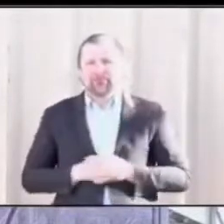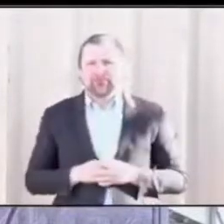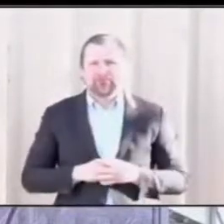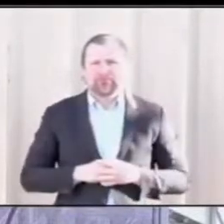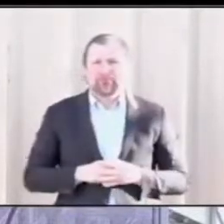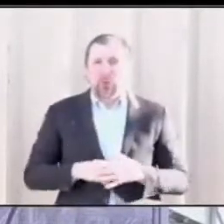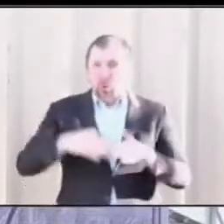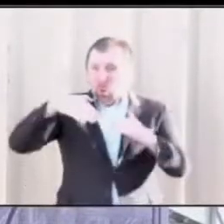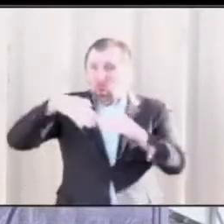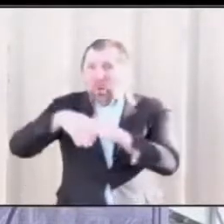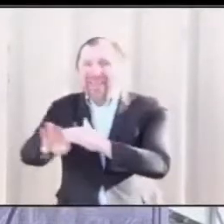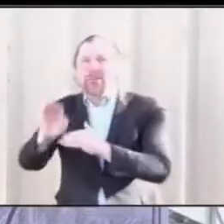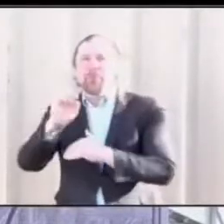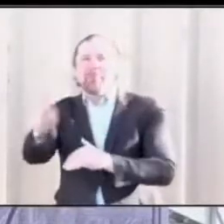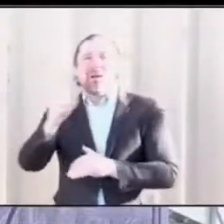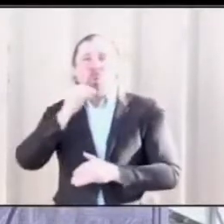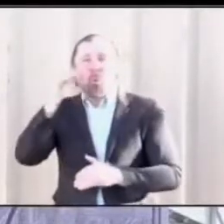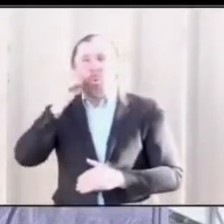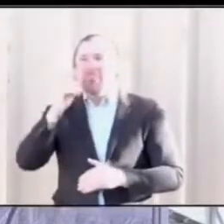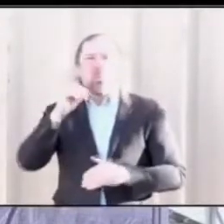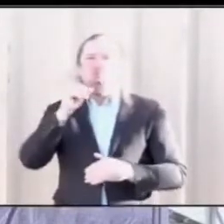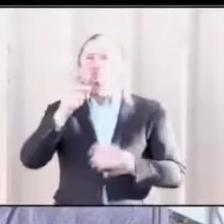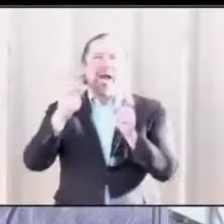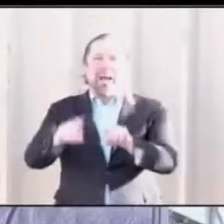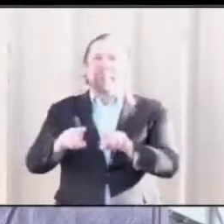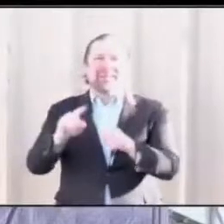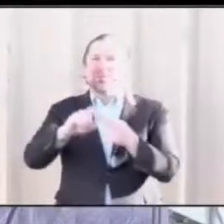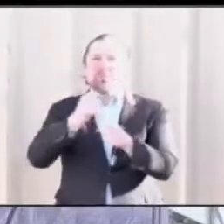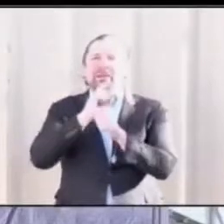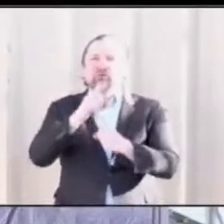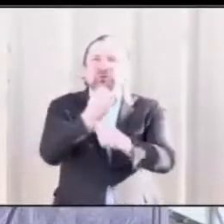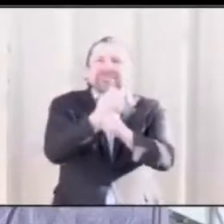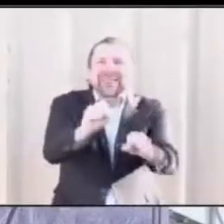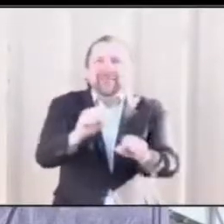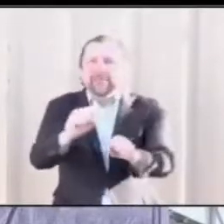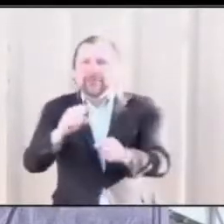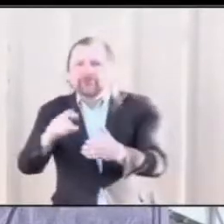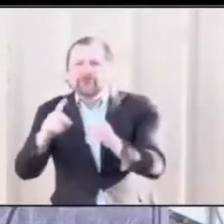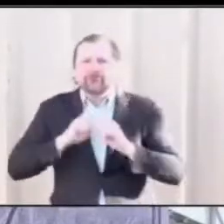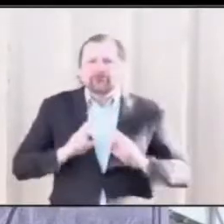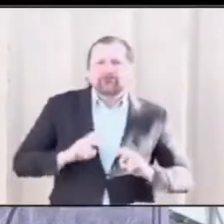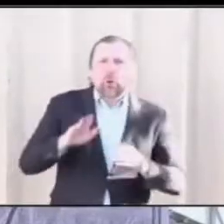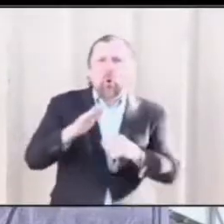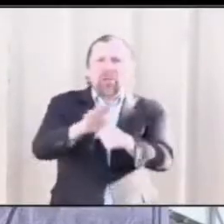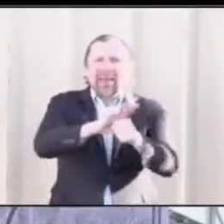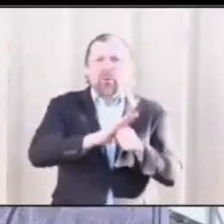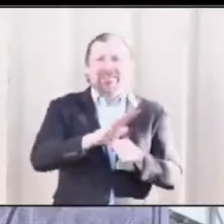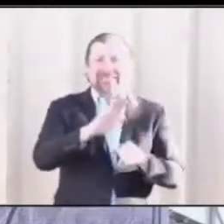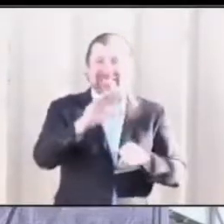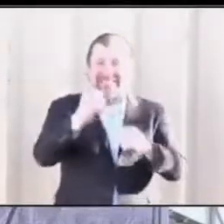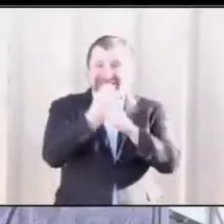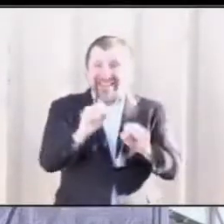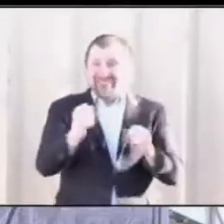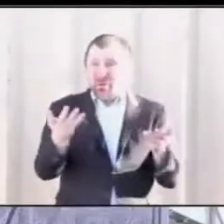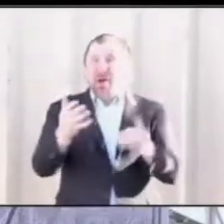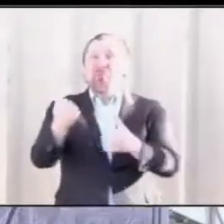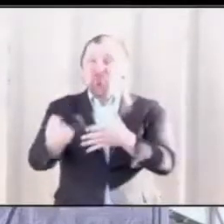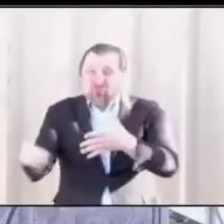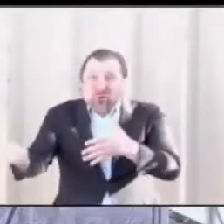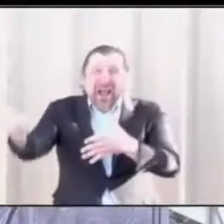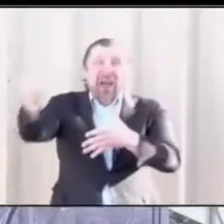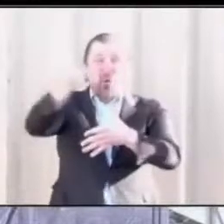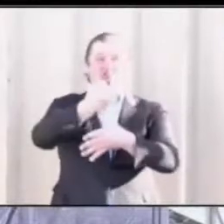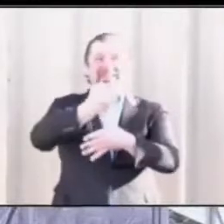Repopulation, again, as been stated, will not occur until all areas are deemed safe. Your safety, again, remains our